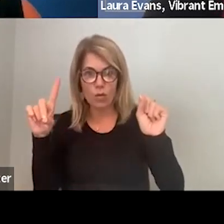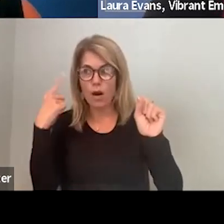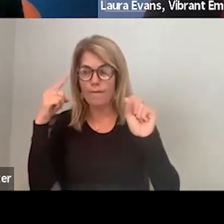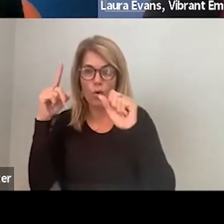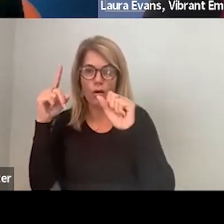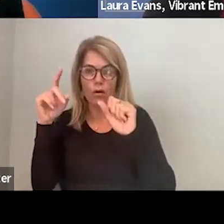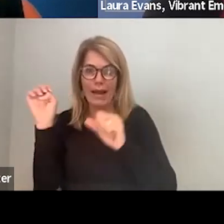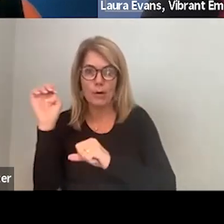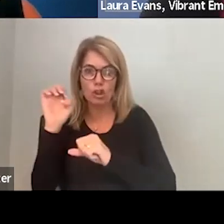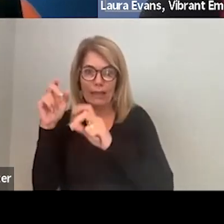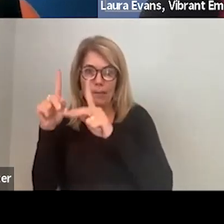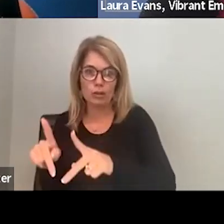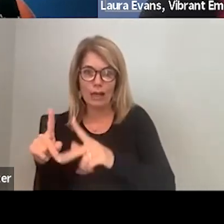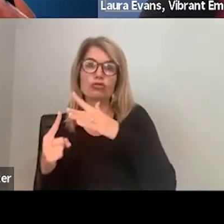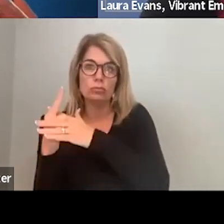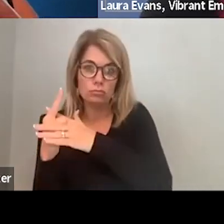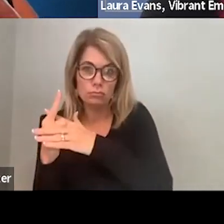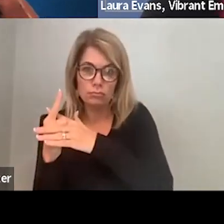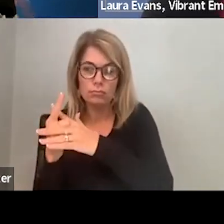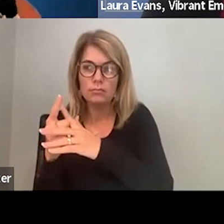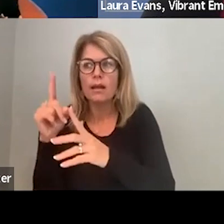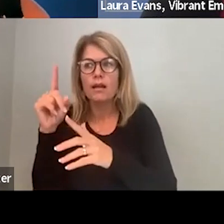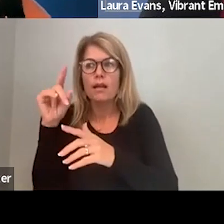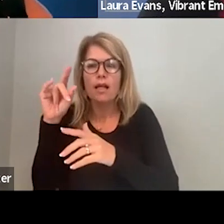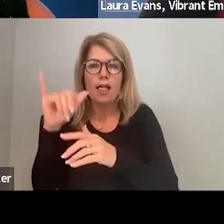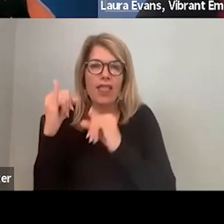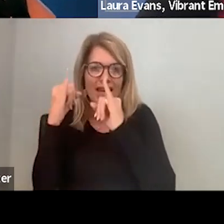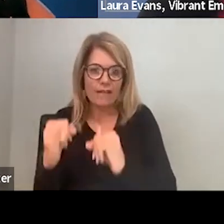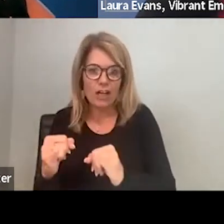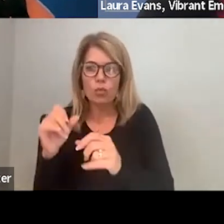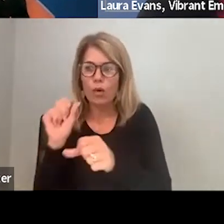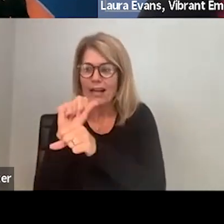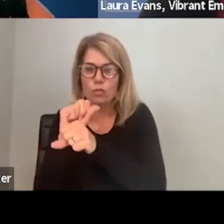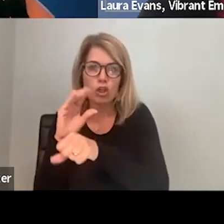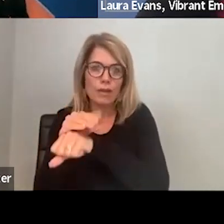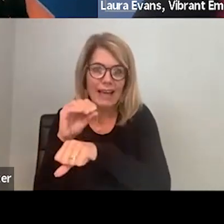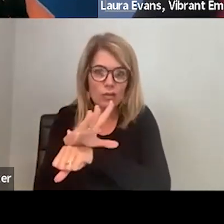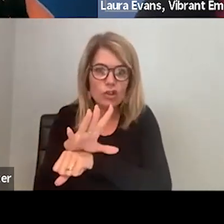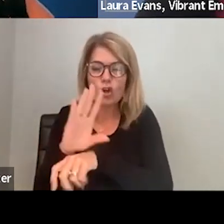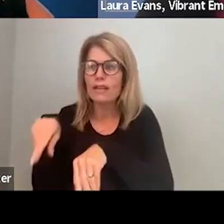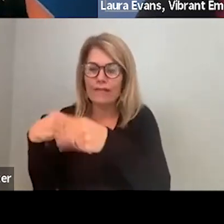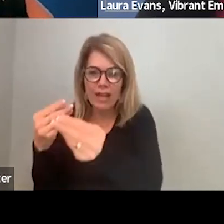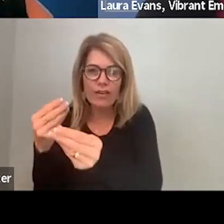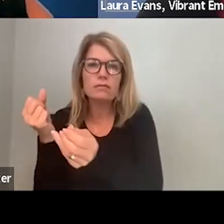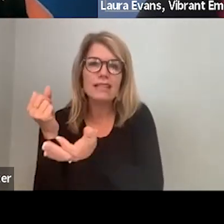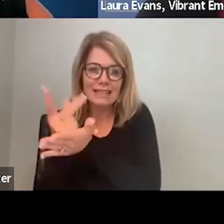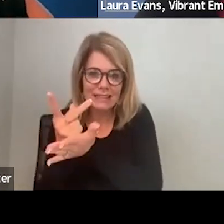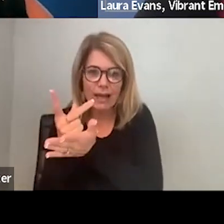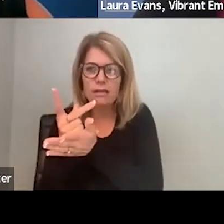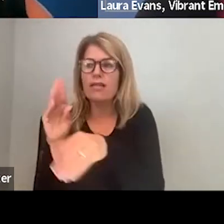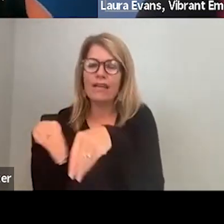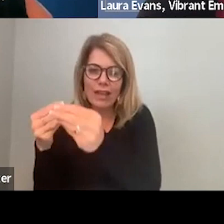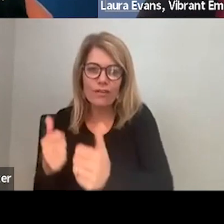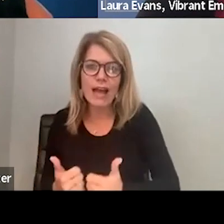In the majority of those cases, that individual has worked with the counselor and has given their consent, provided their address so